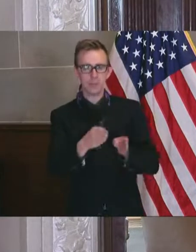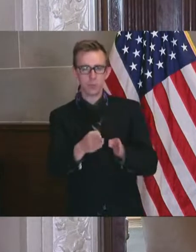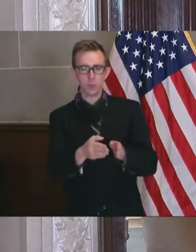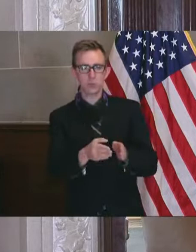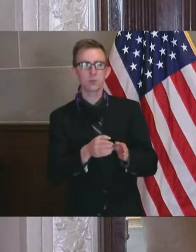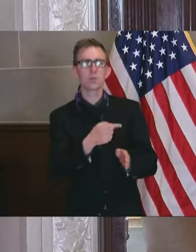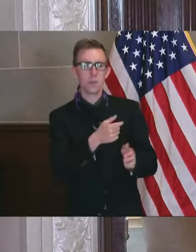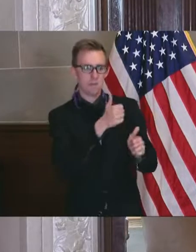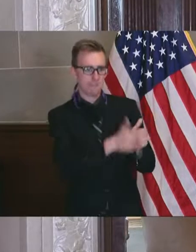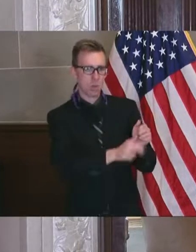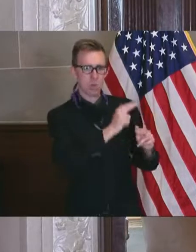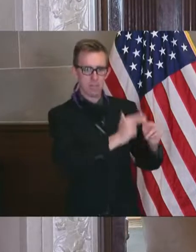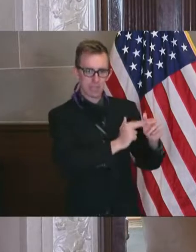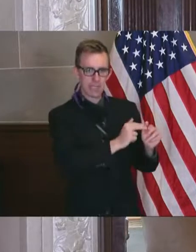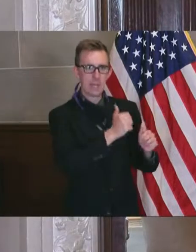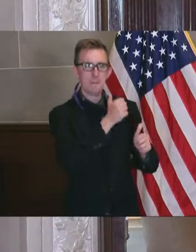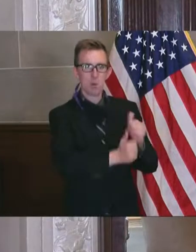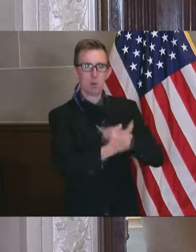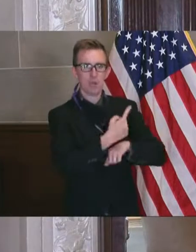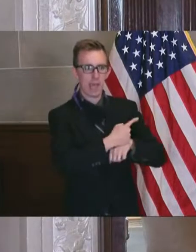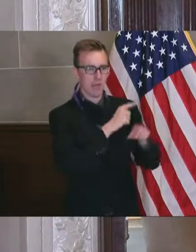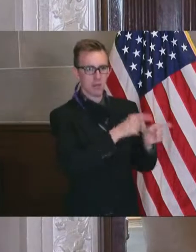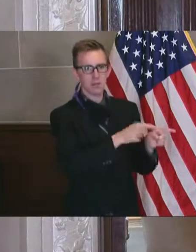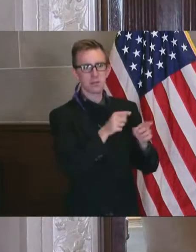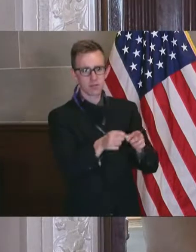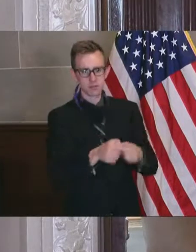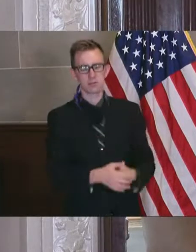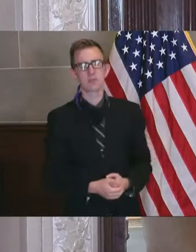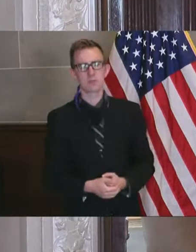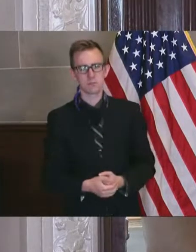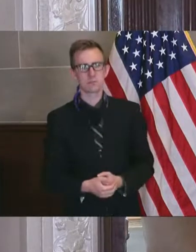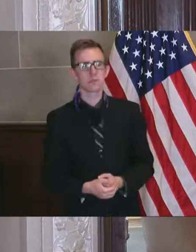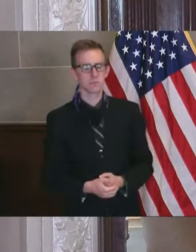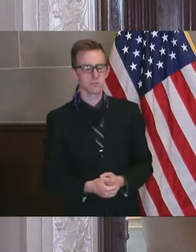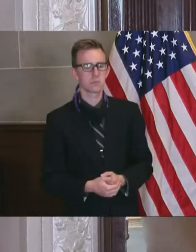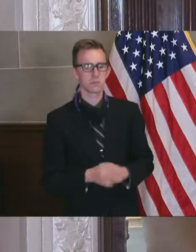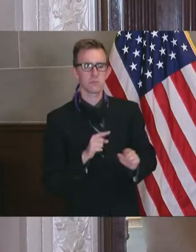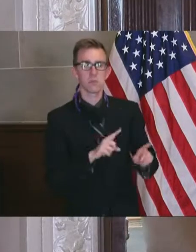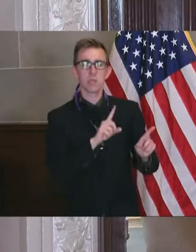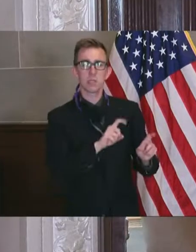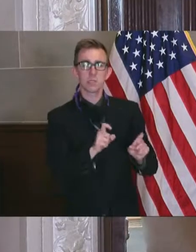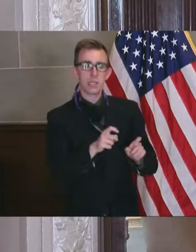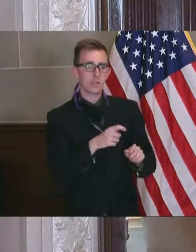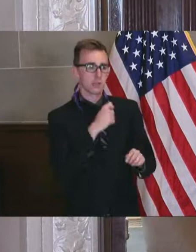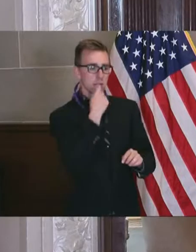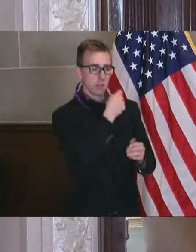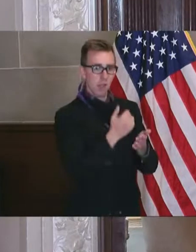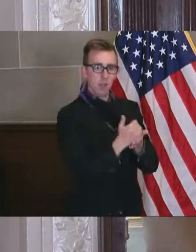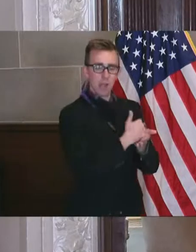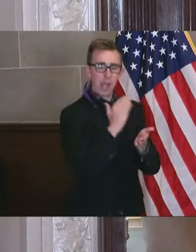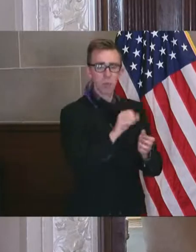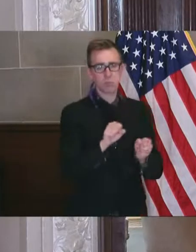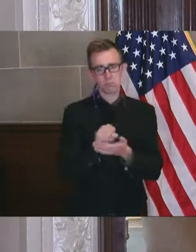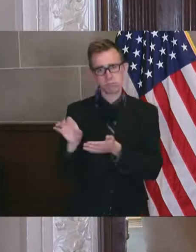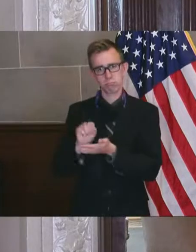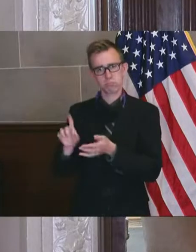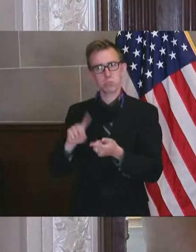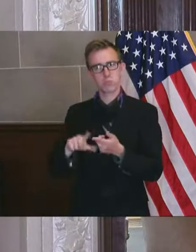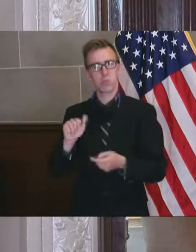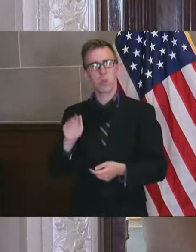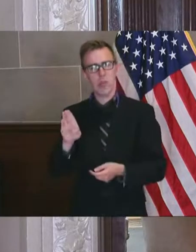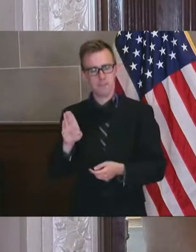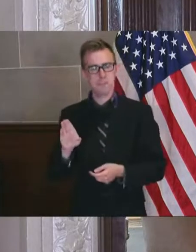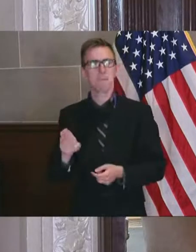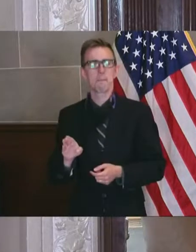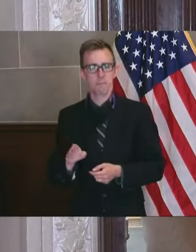per institution per day. Test specimens will be transported to the testing lab multiple times daily, and results